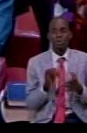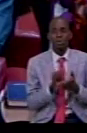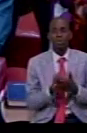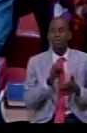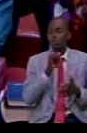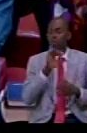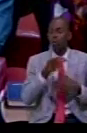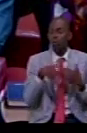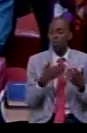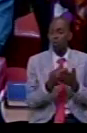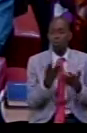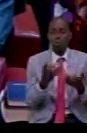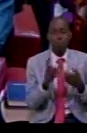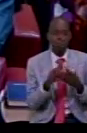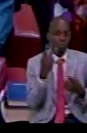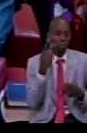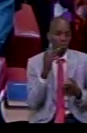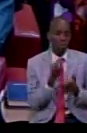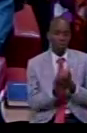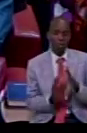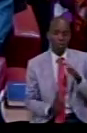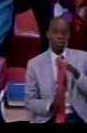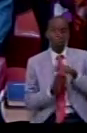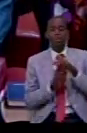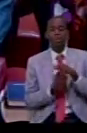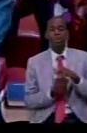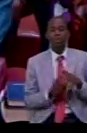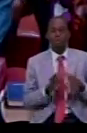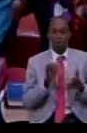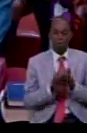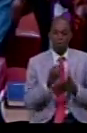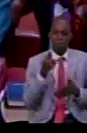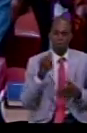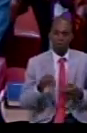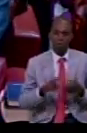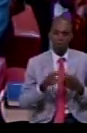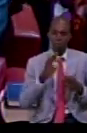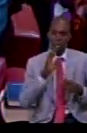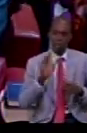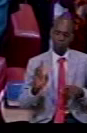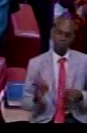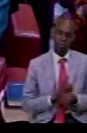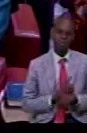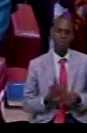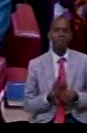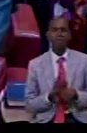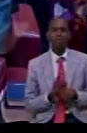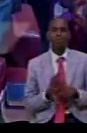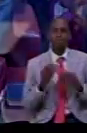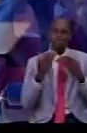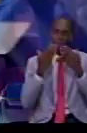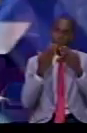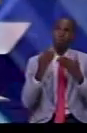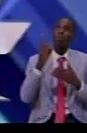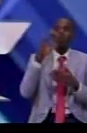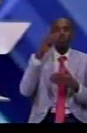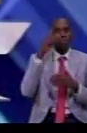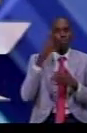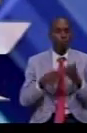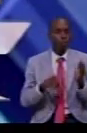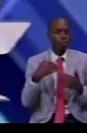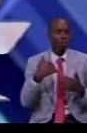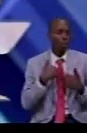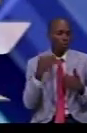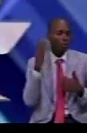be disciplined. And of course, we keep on hearing strange sounds here and there. Thank God for what you have heard. And thank God that